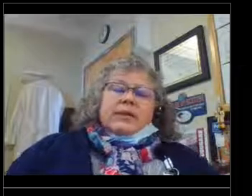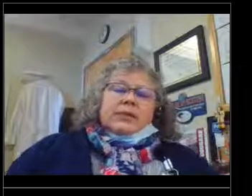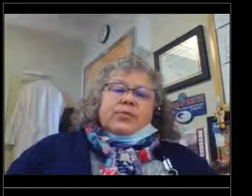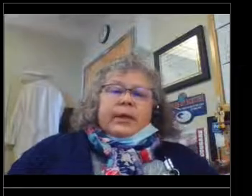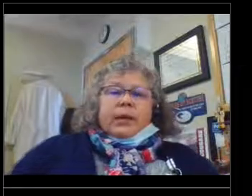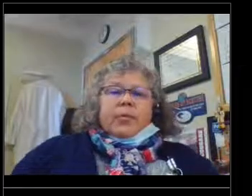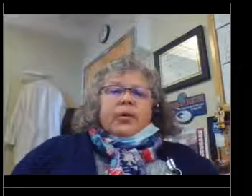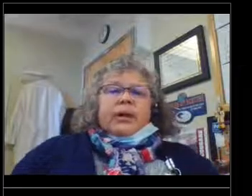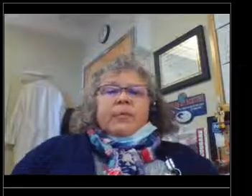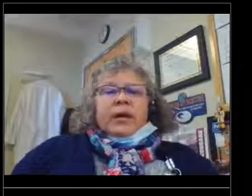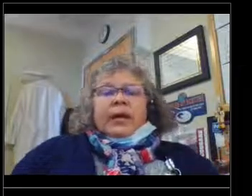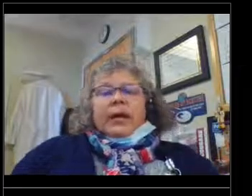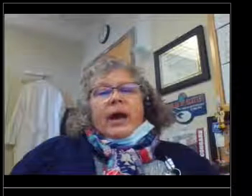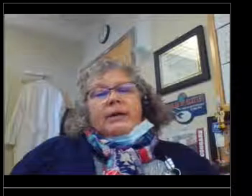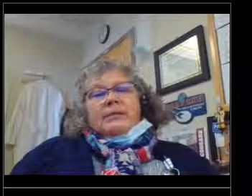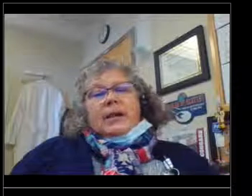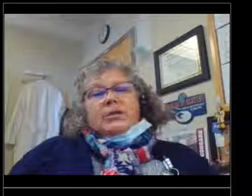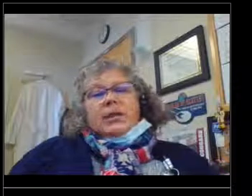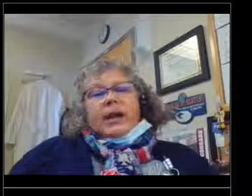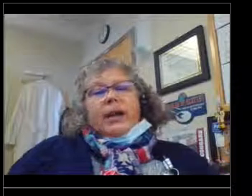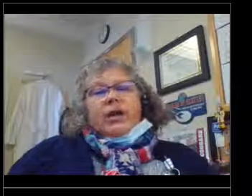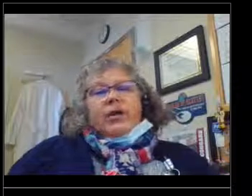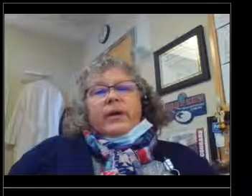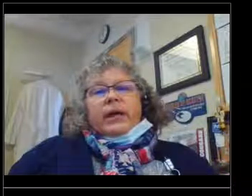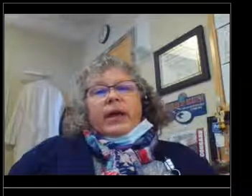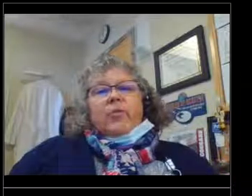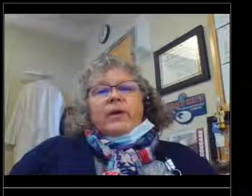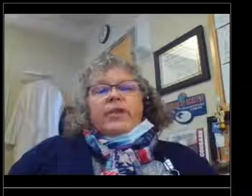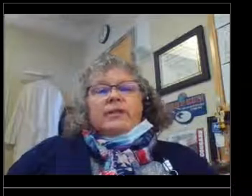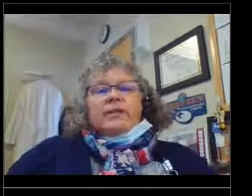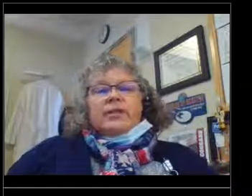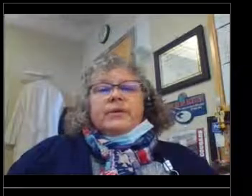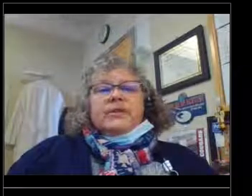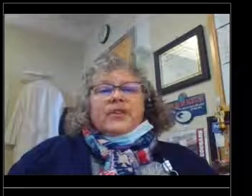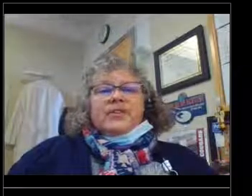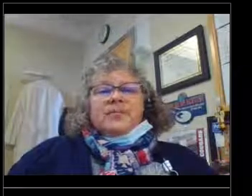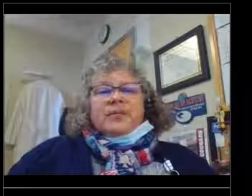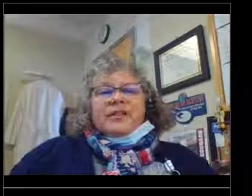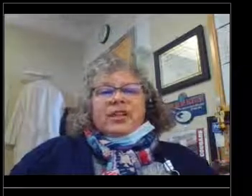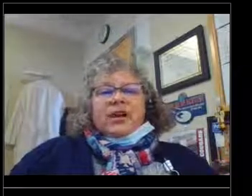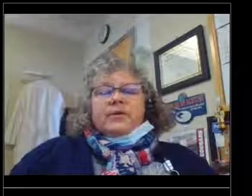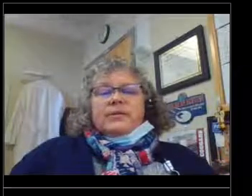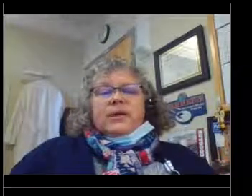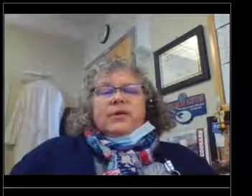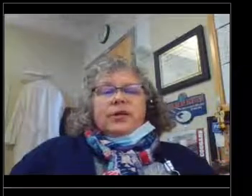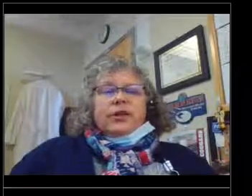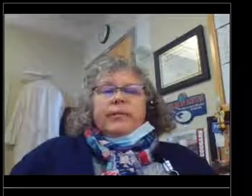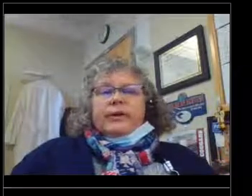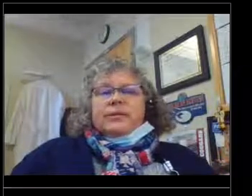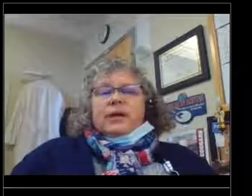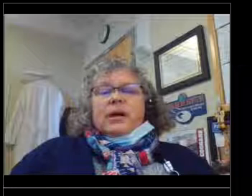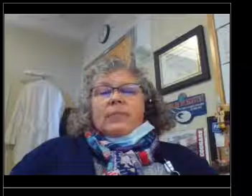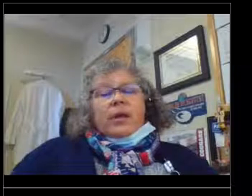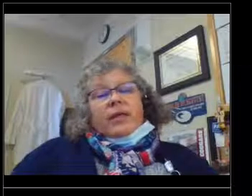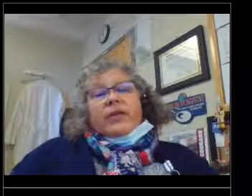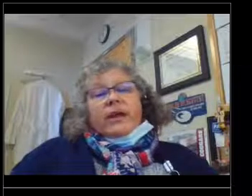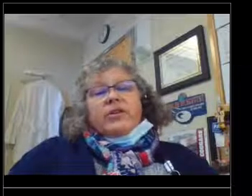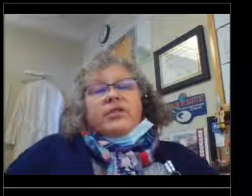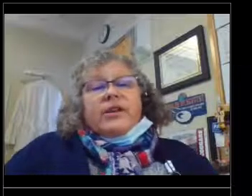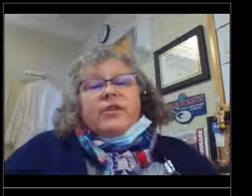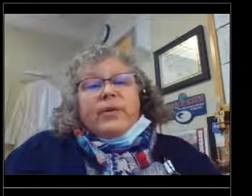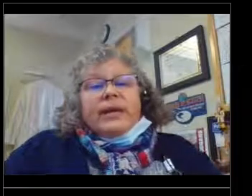So this is really important, and I'm going to ask Dr. Diana Curry to help with this too, as far as supervision goes. Dr. Curry works, well,